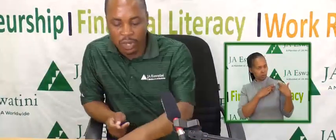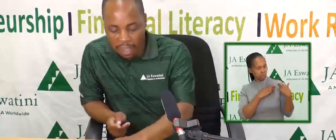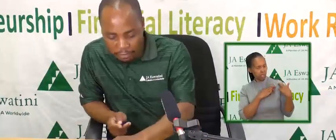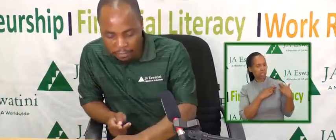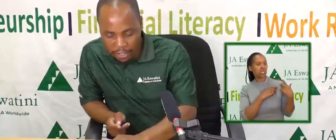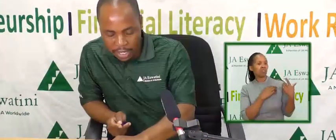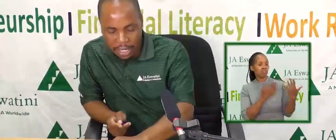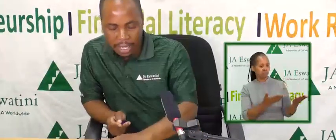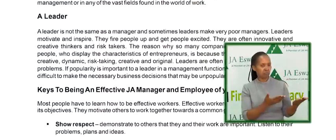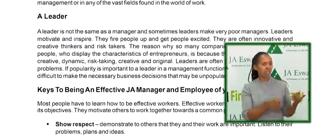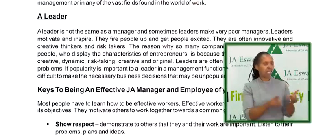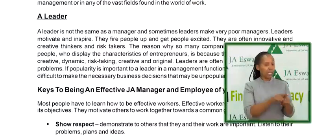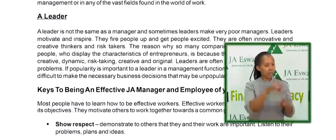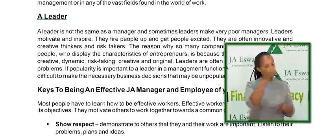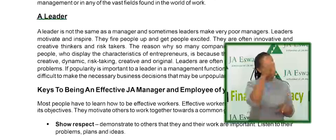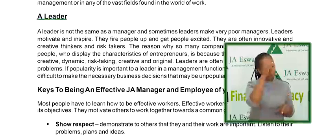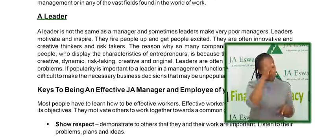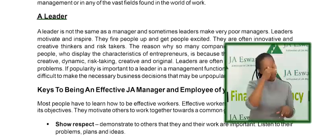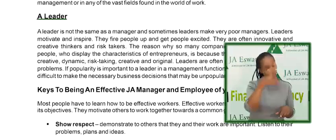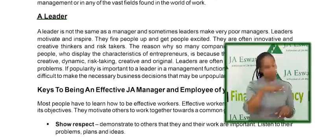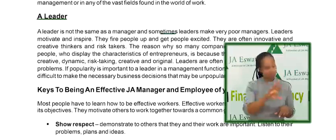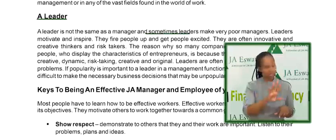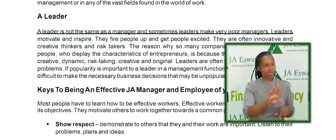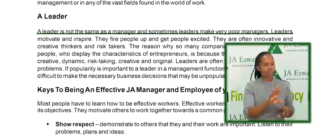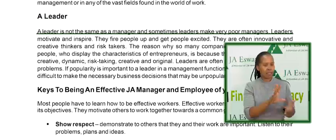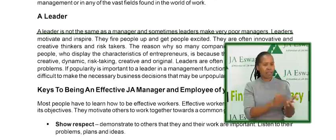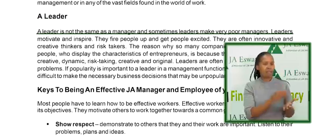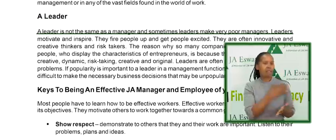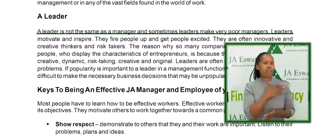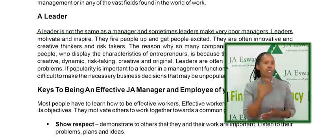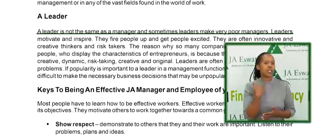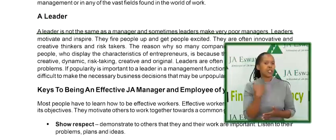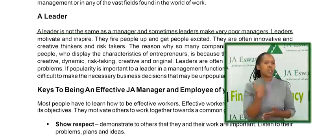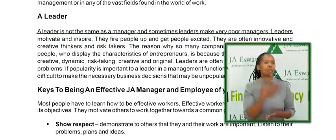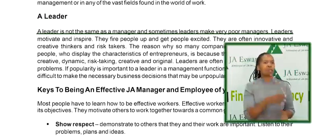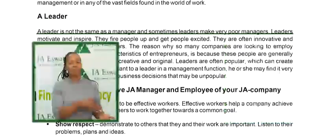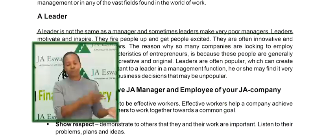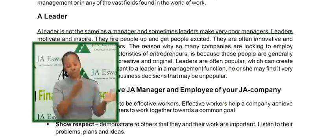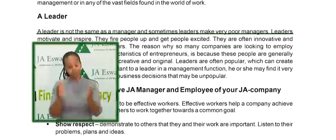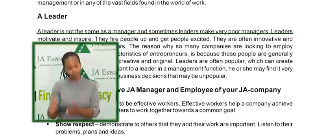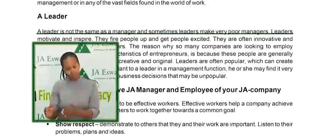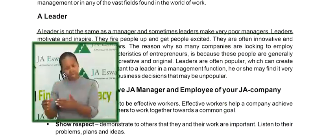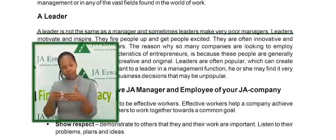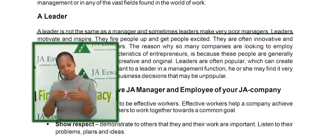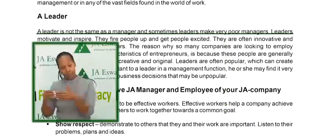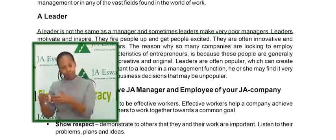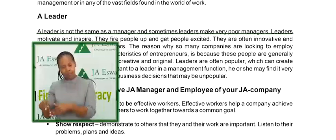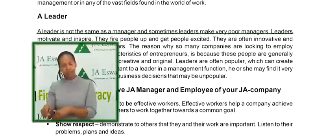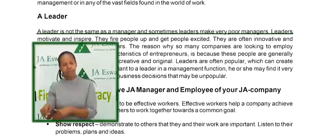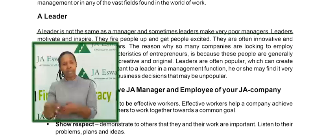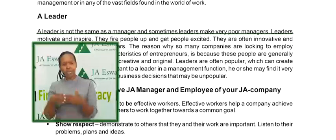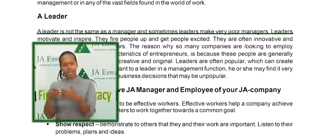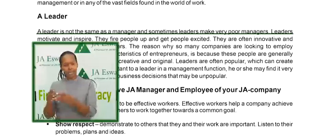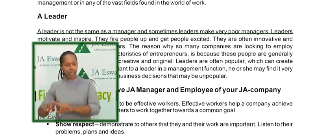has to have. And then there is a leader. A leader is not the same as the manager. It is sometimes